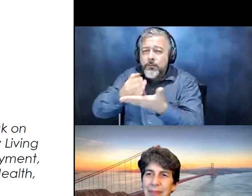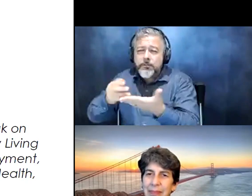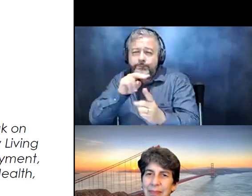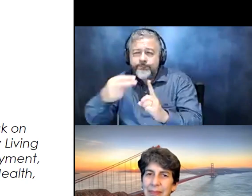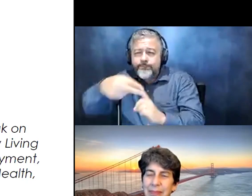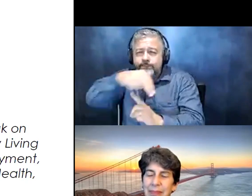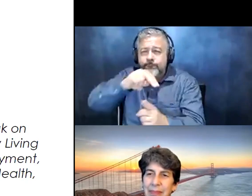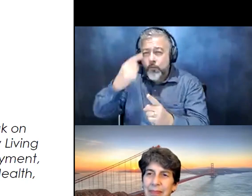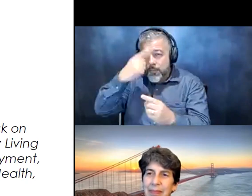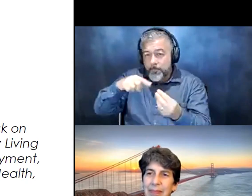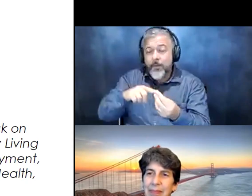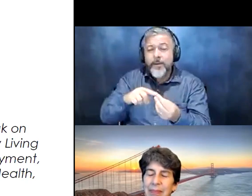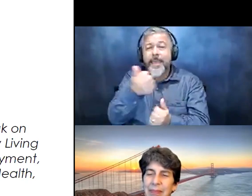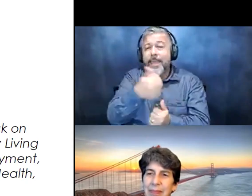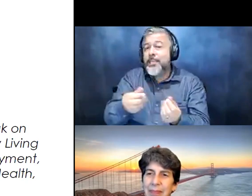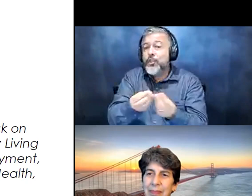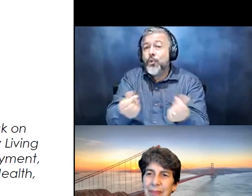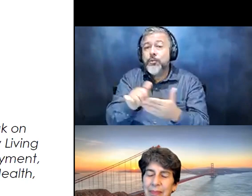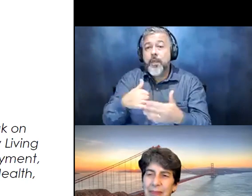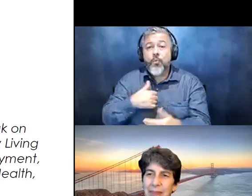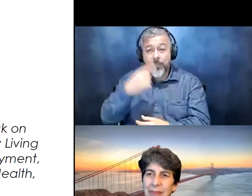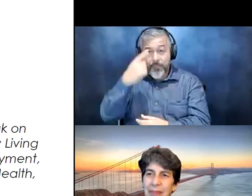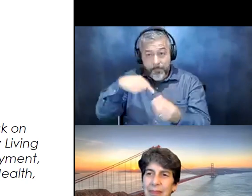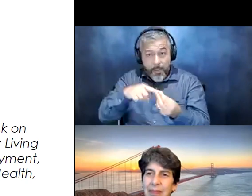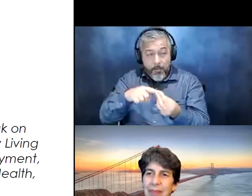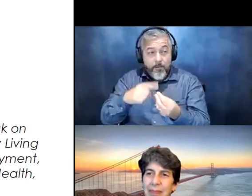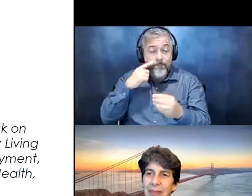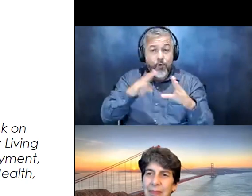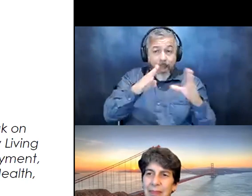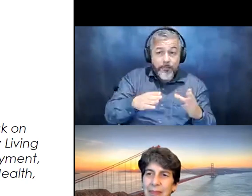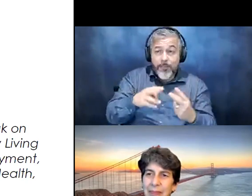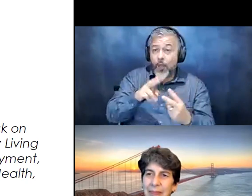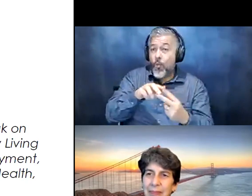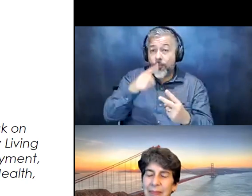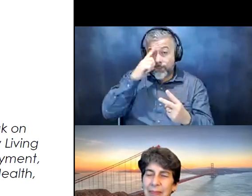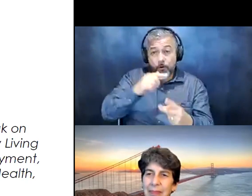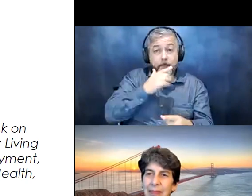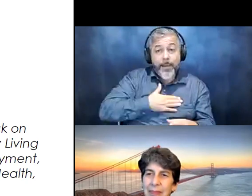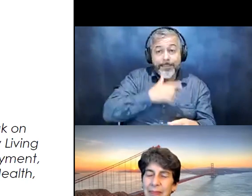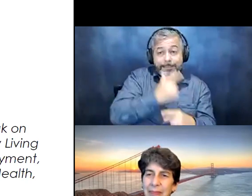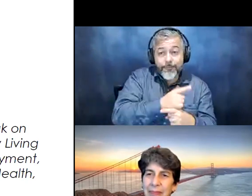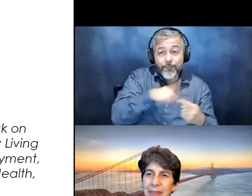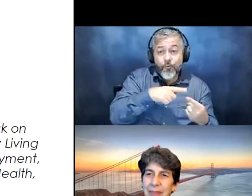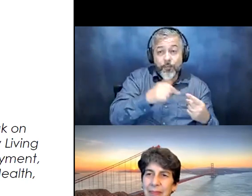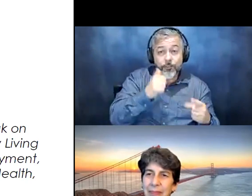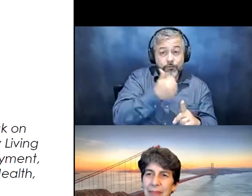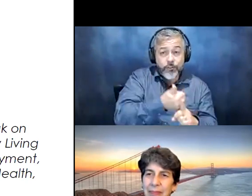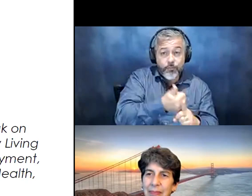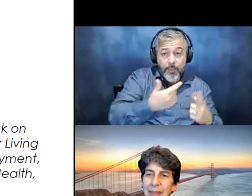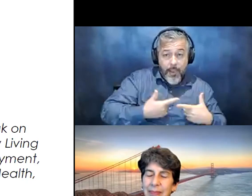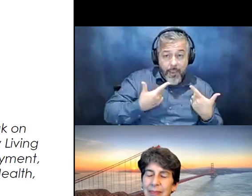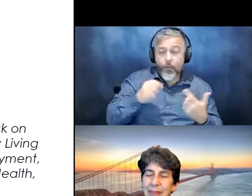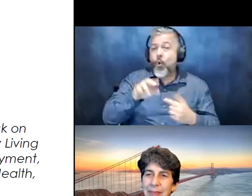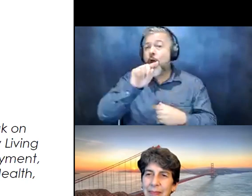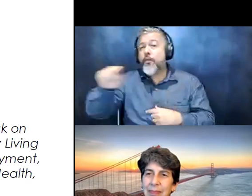is that any solution that we come up with for housing, whether it was from my sister when she was alive or others, it's never going to be